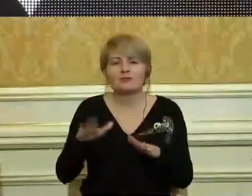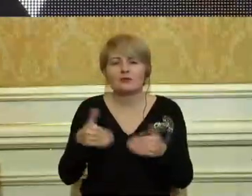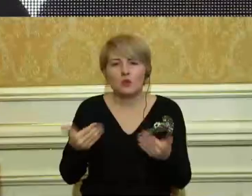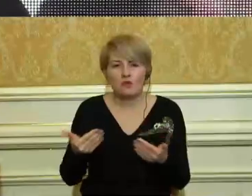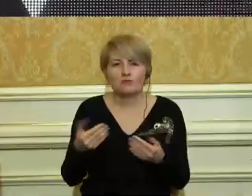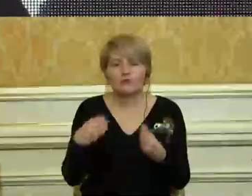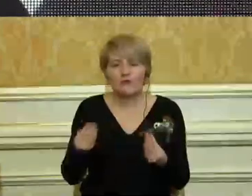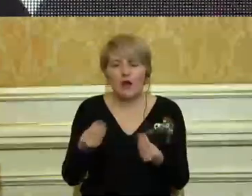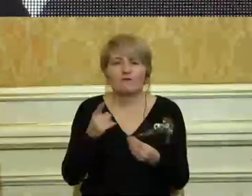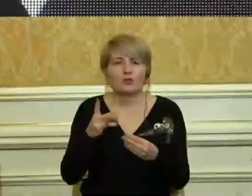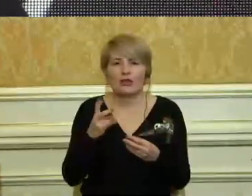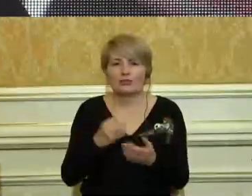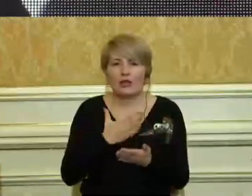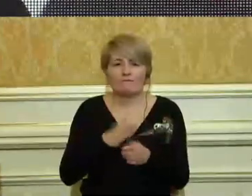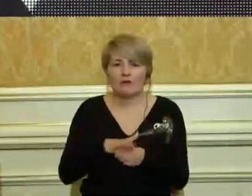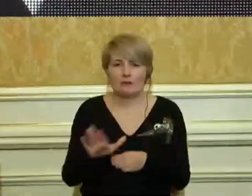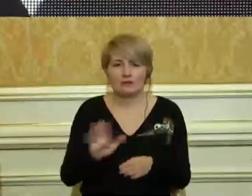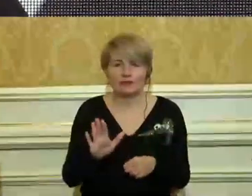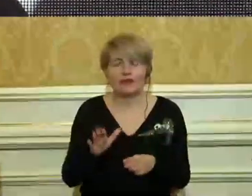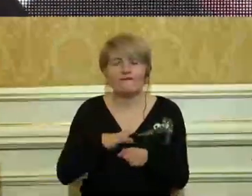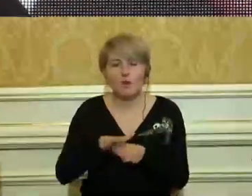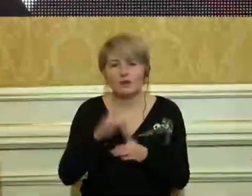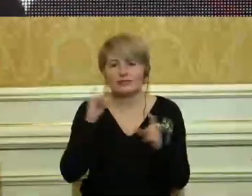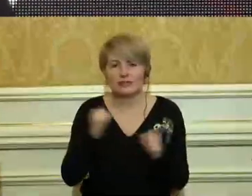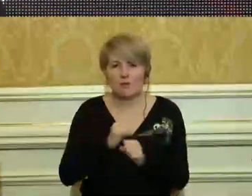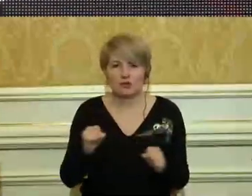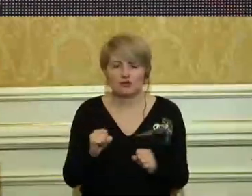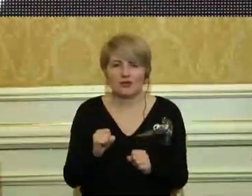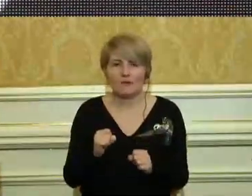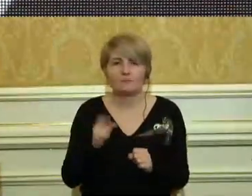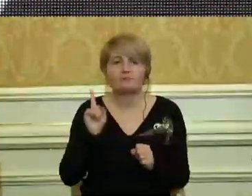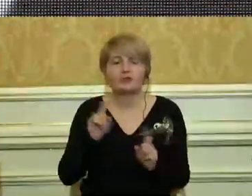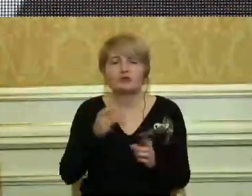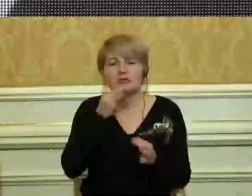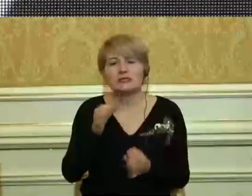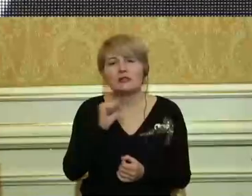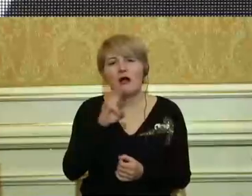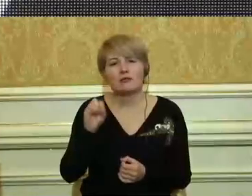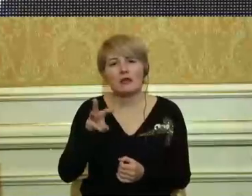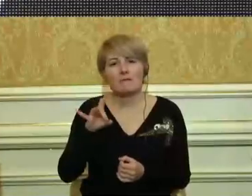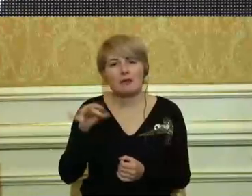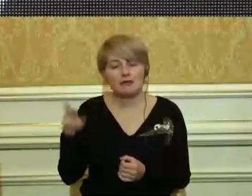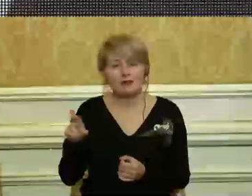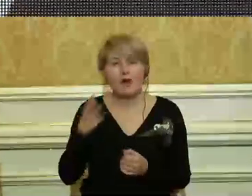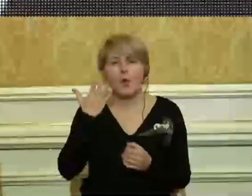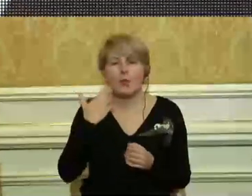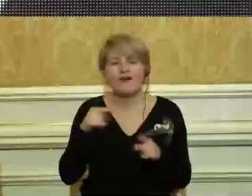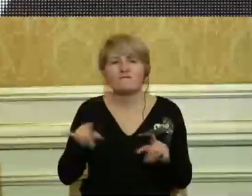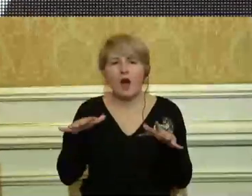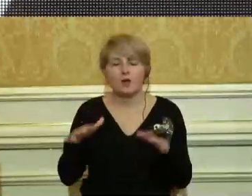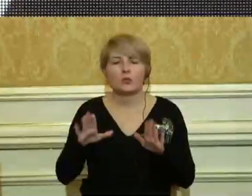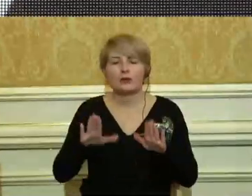feasible, actually. And what Anna Maria has rightly said, it's when you have the populists and right extremists,